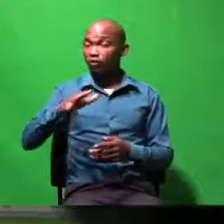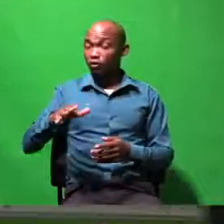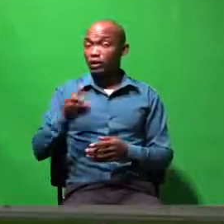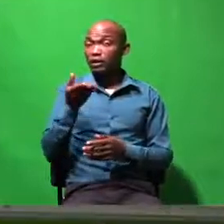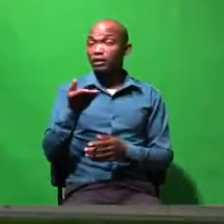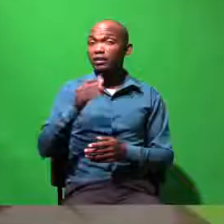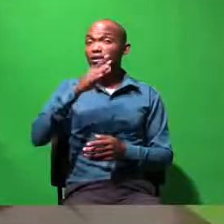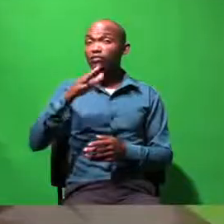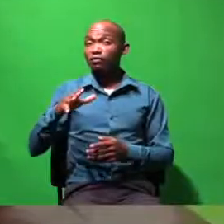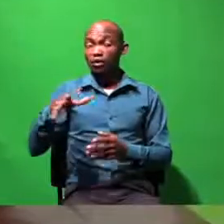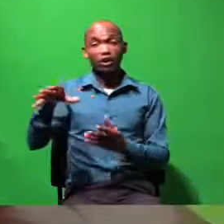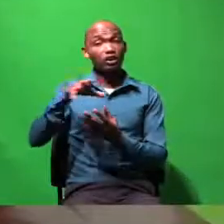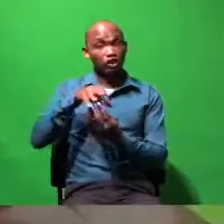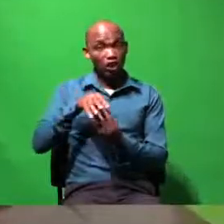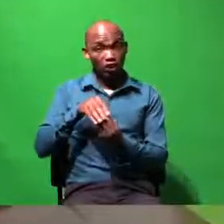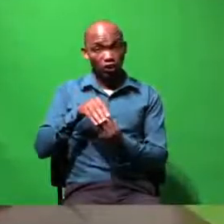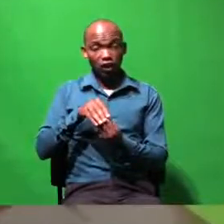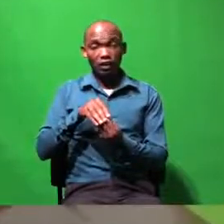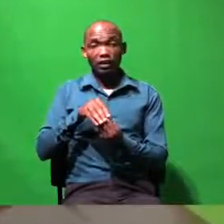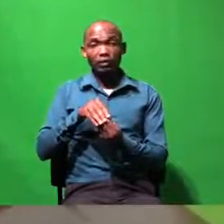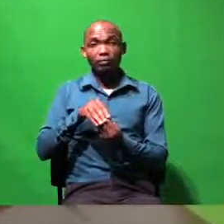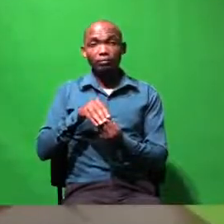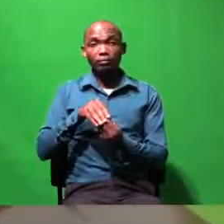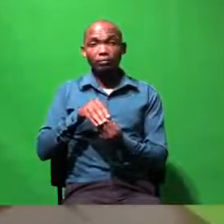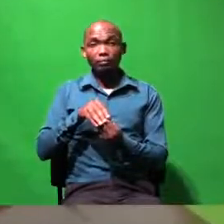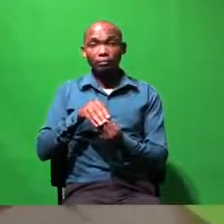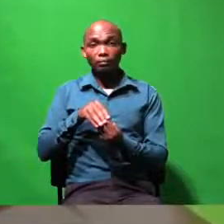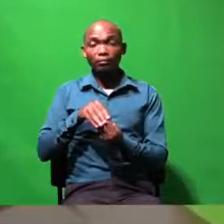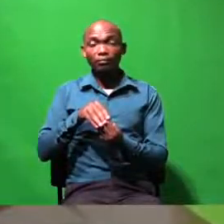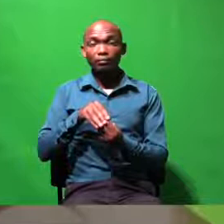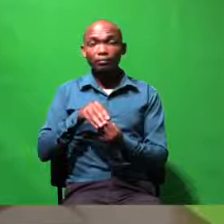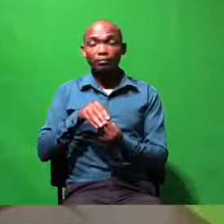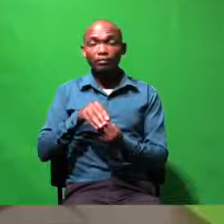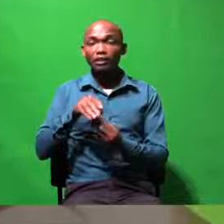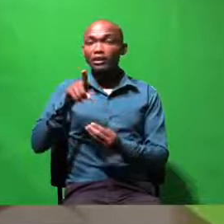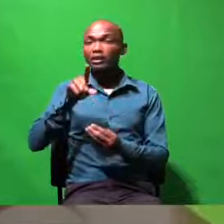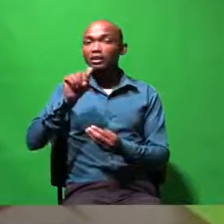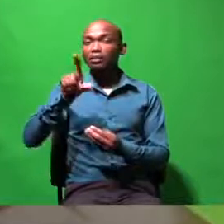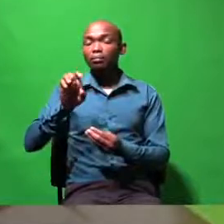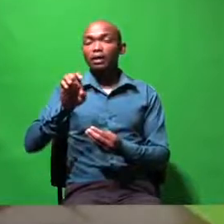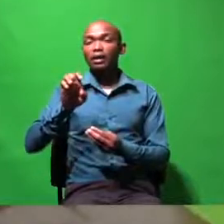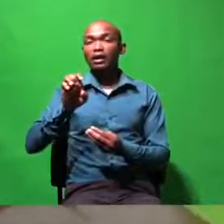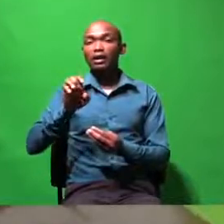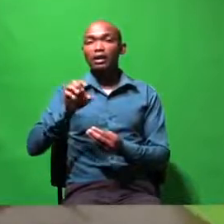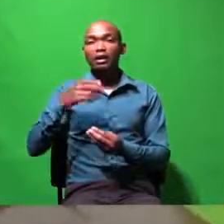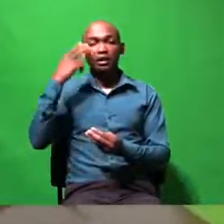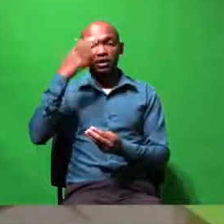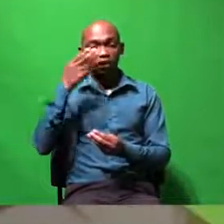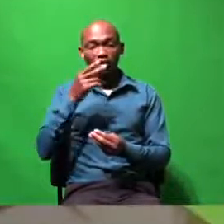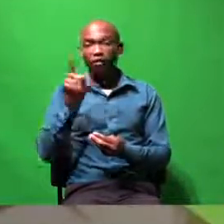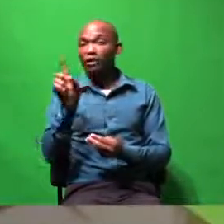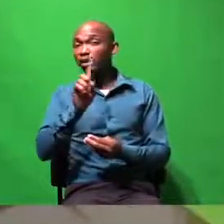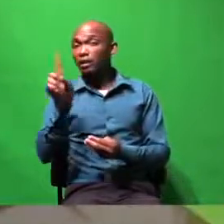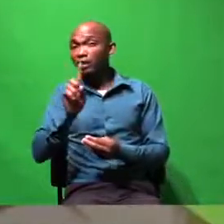this fluid generally is pale yellow in color and not ready as